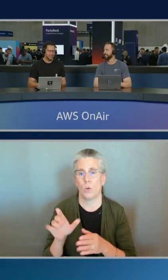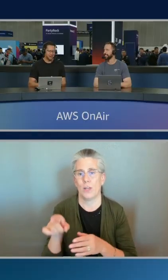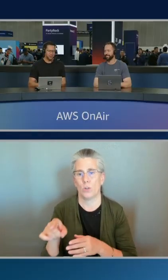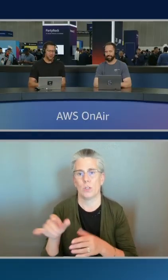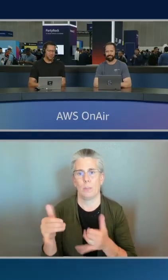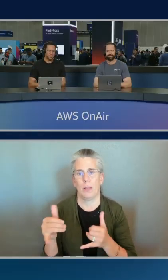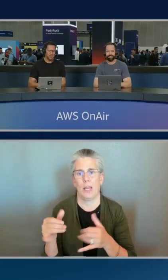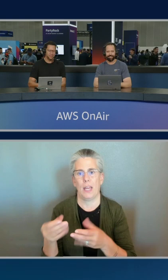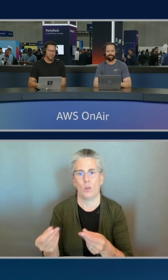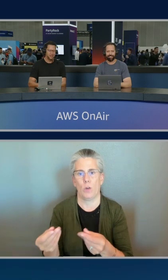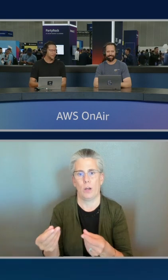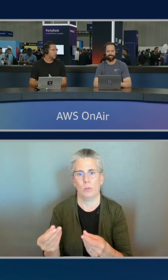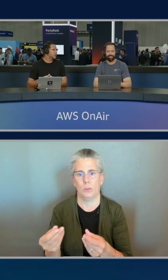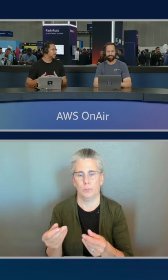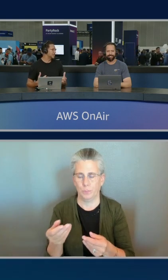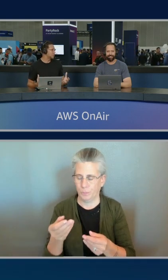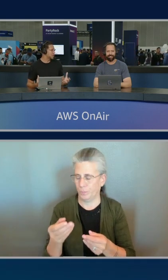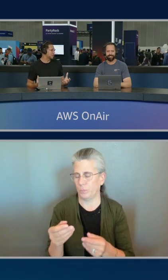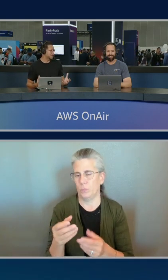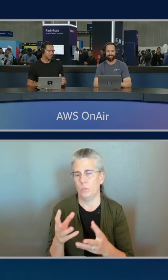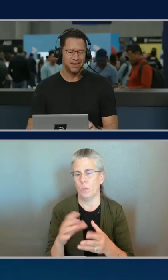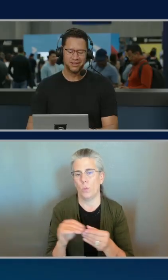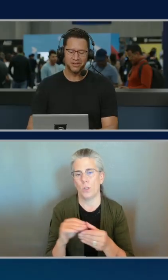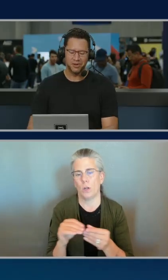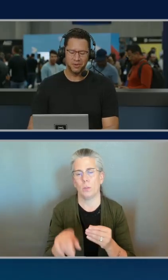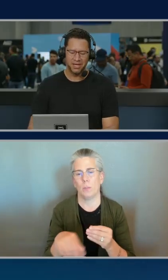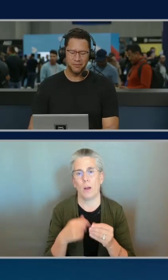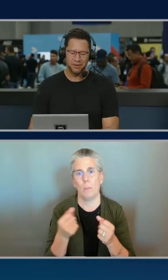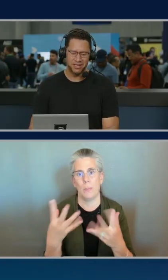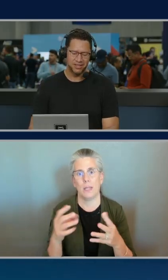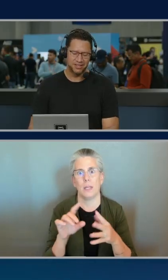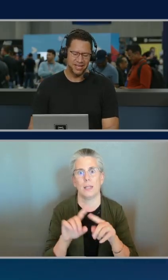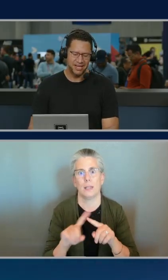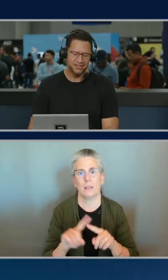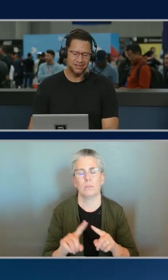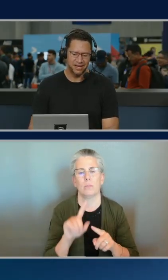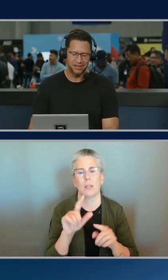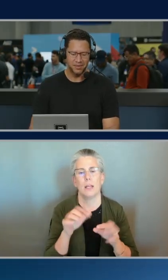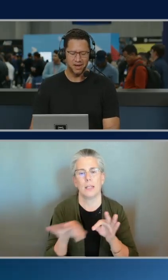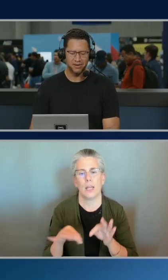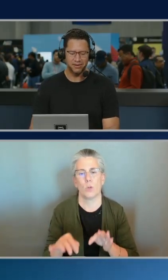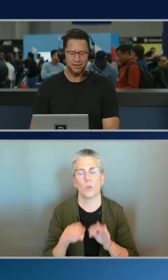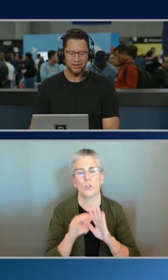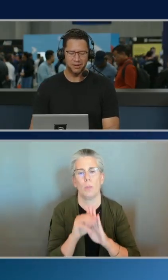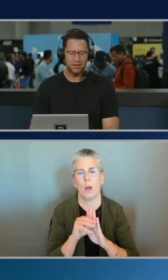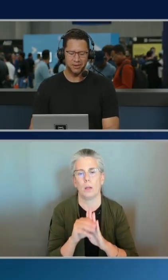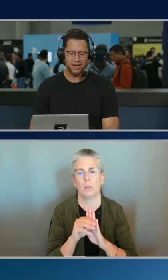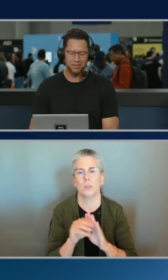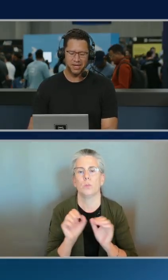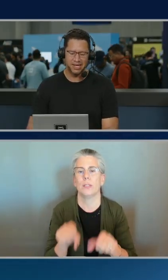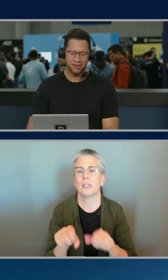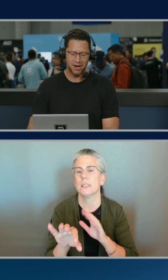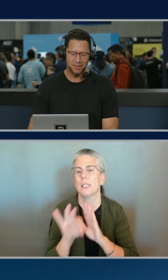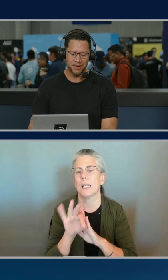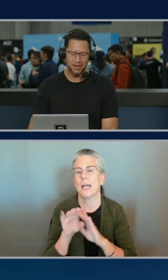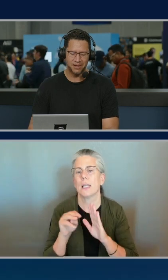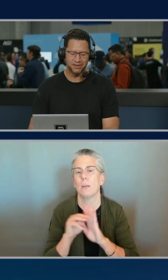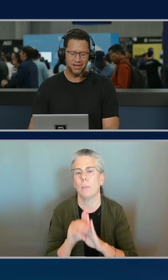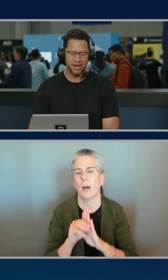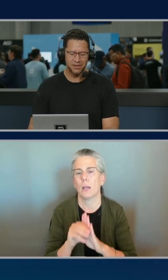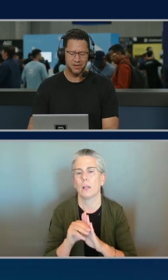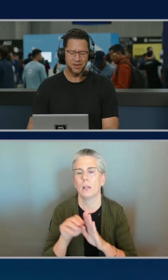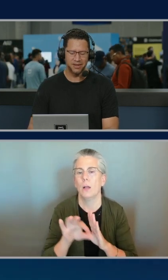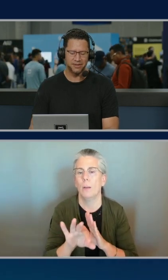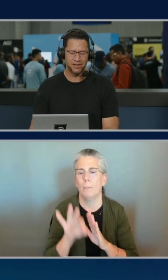and taking that one prompt from what is a prompt. So if we were just to say select a model, and I'm going to go ahead and pick Anthropic, and I'll